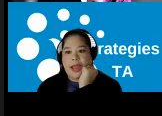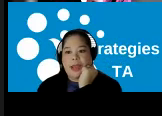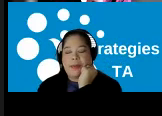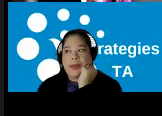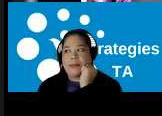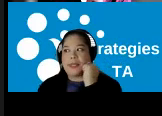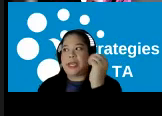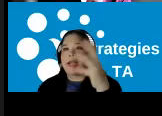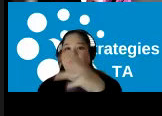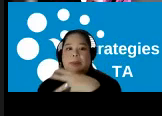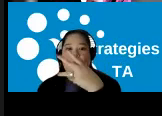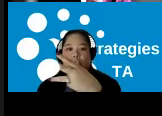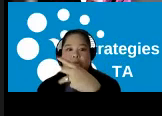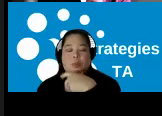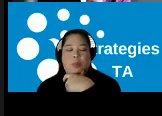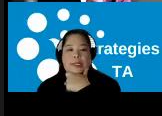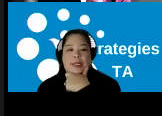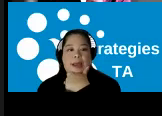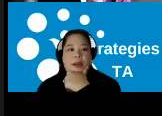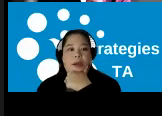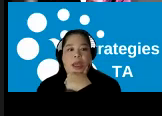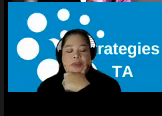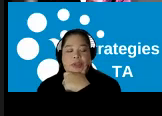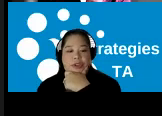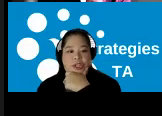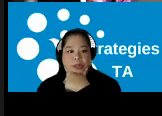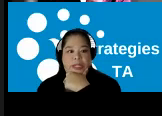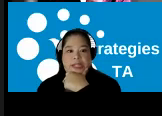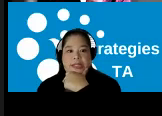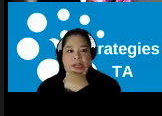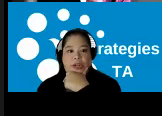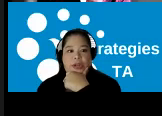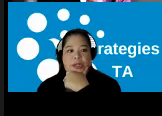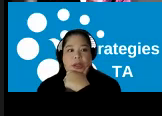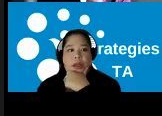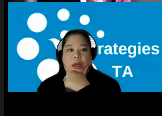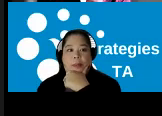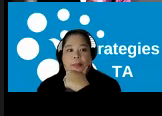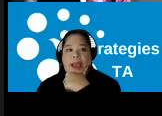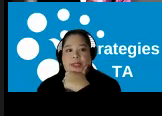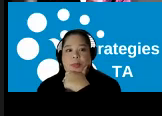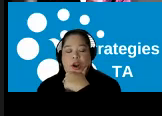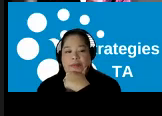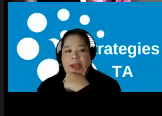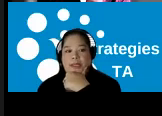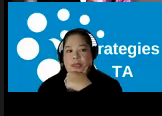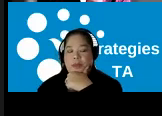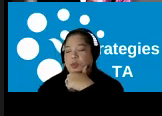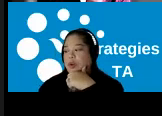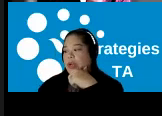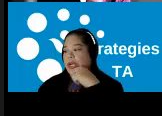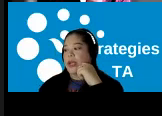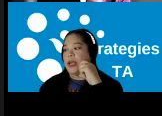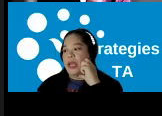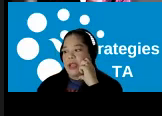model? And maybe I'm speaking a little bit more to the ones that haven't traditionally been considered as part of that. So I'm